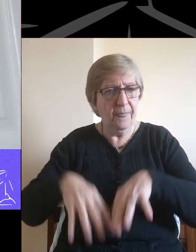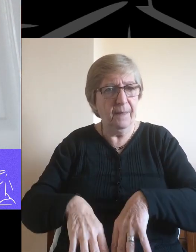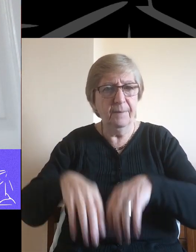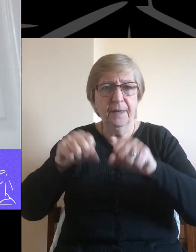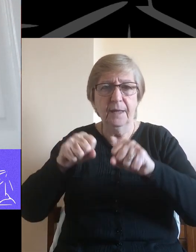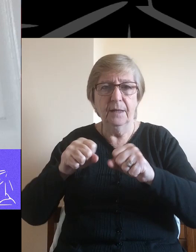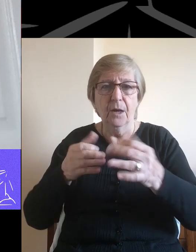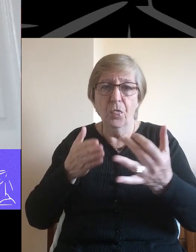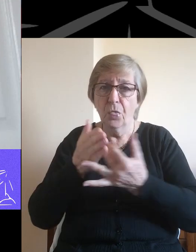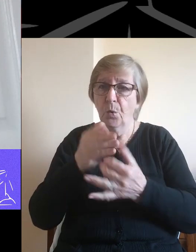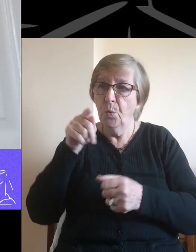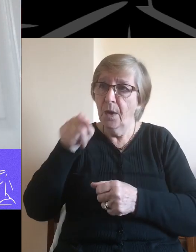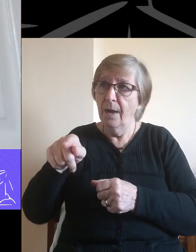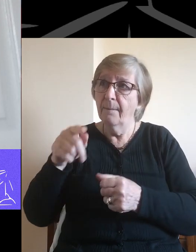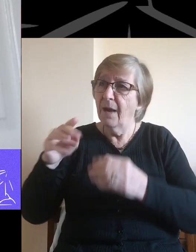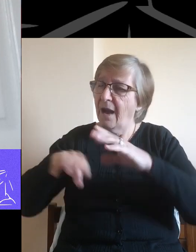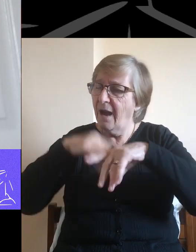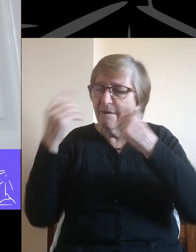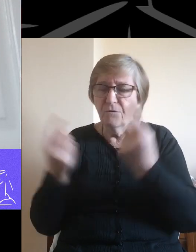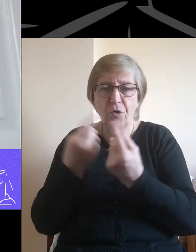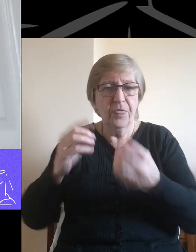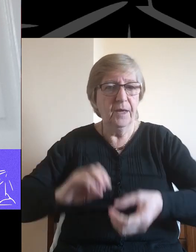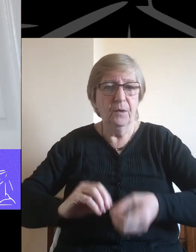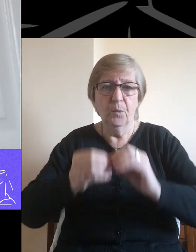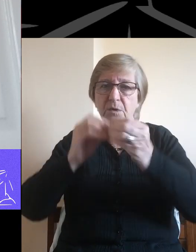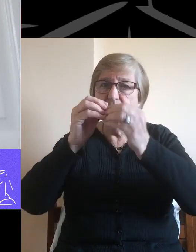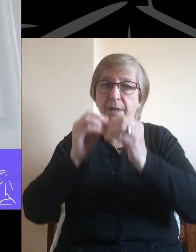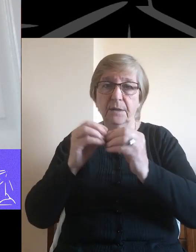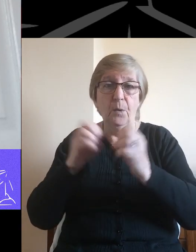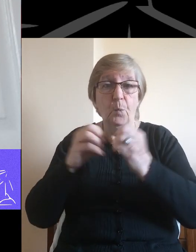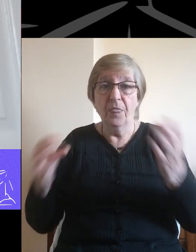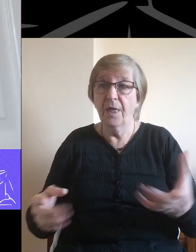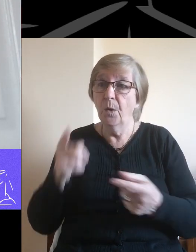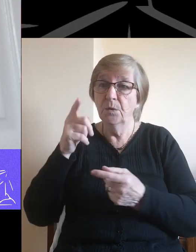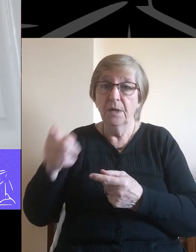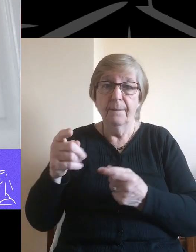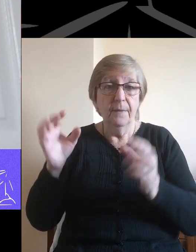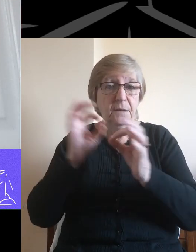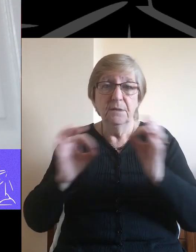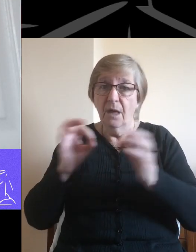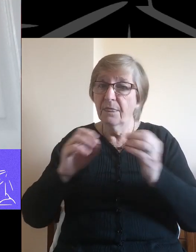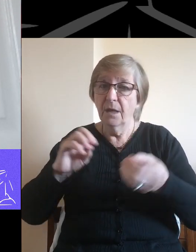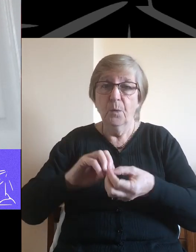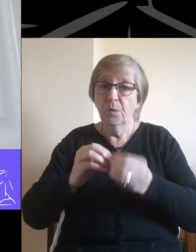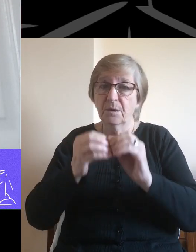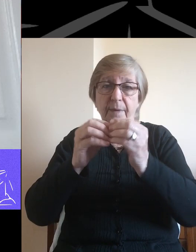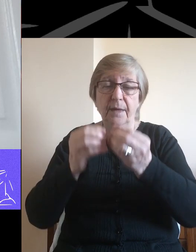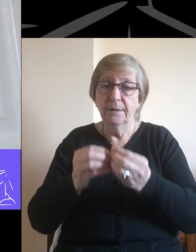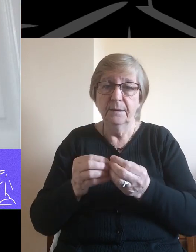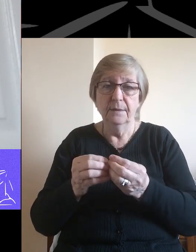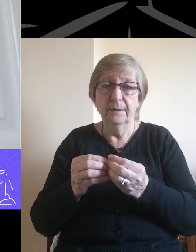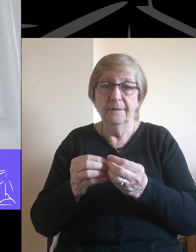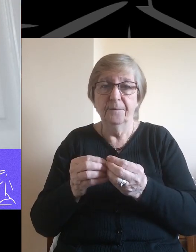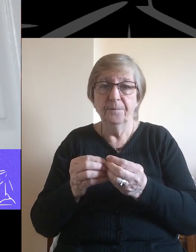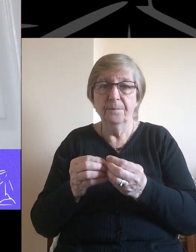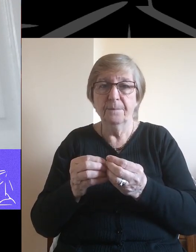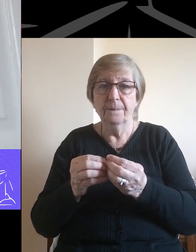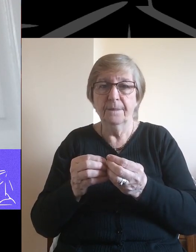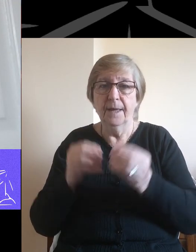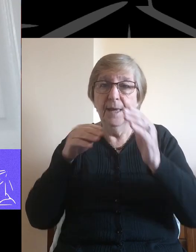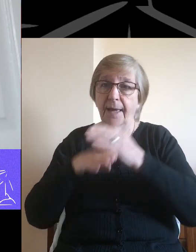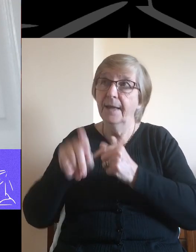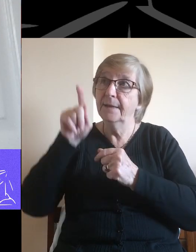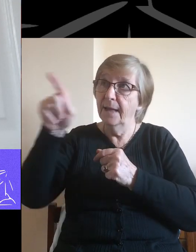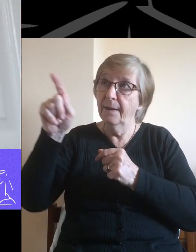with God in the beginning. Through him all things were made. Without him nothing was made that has